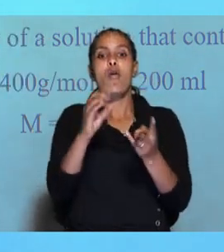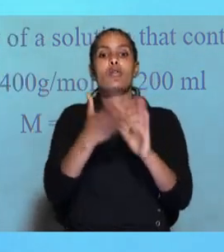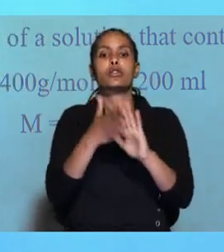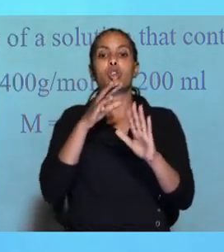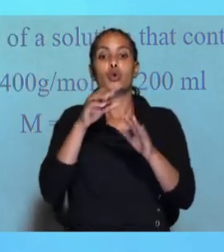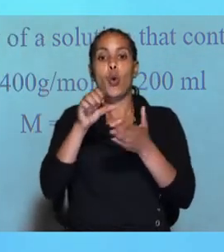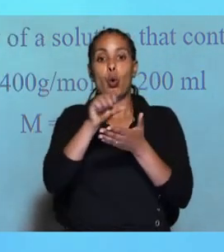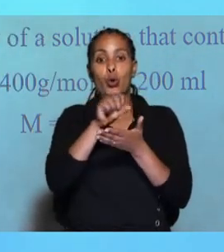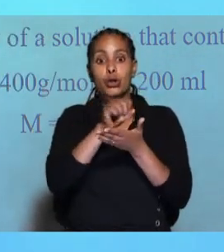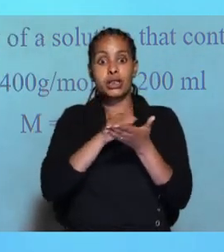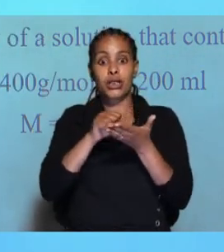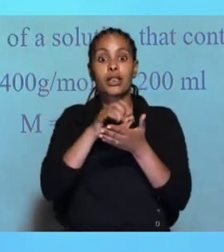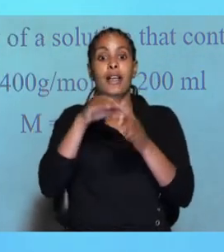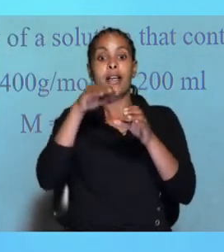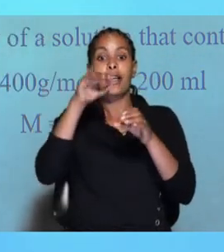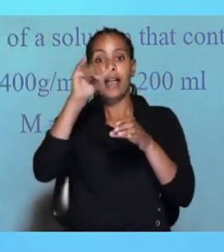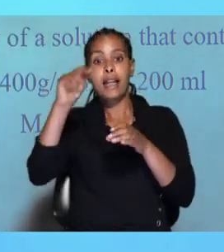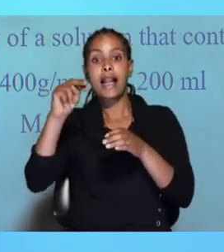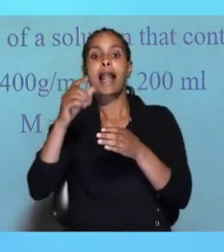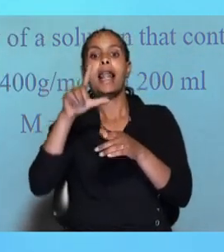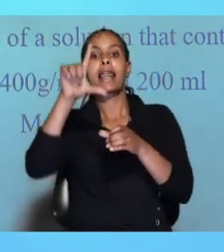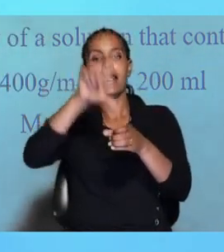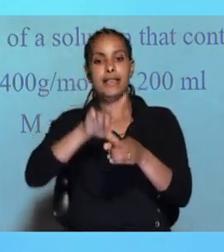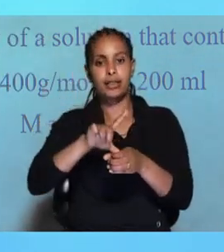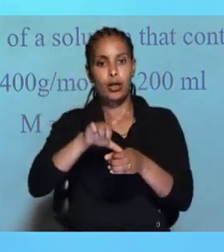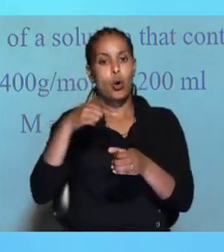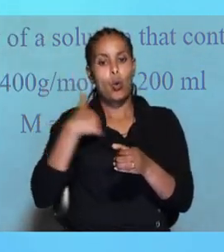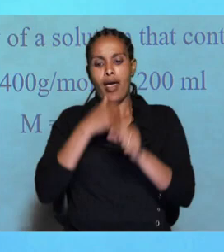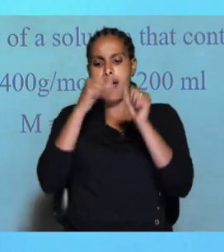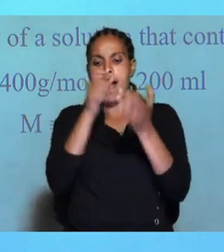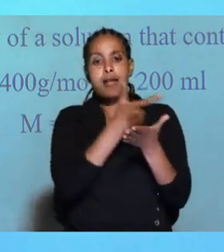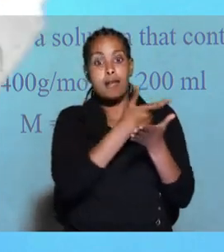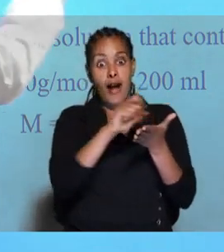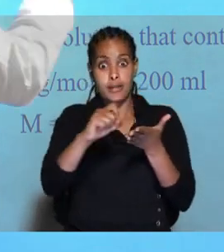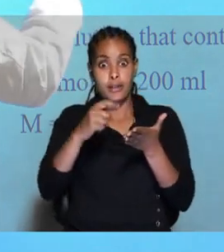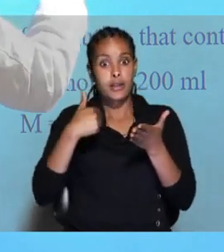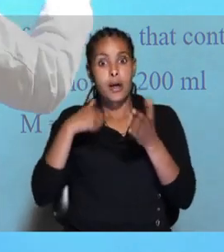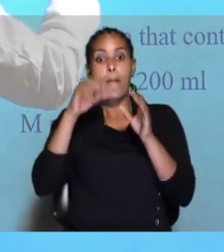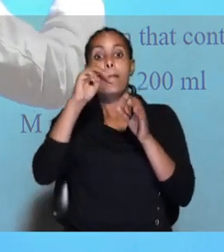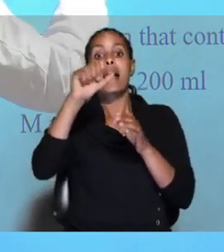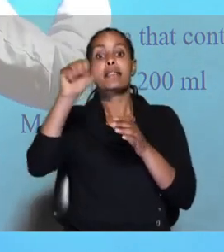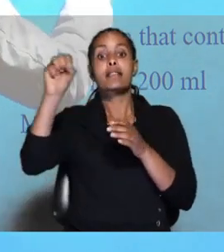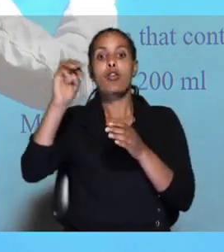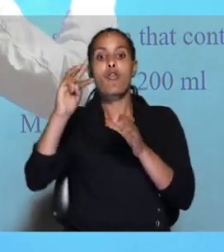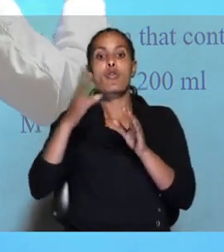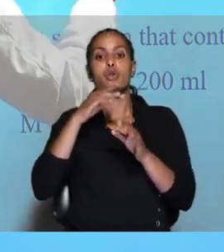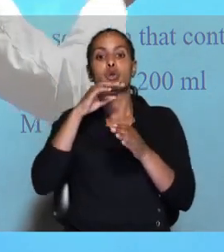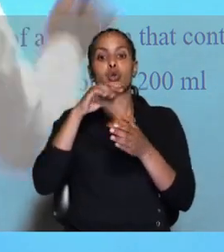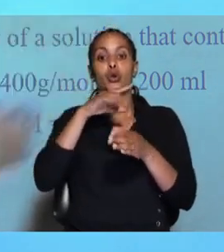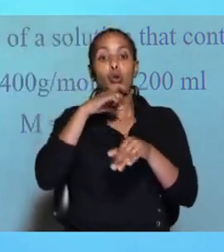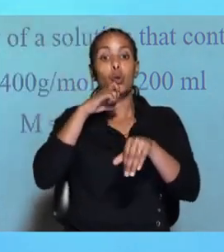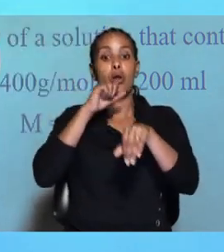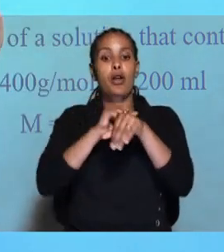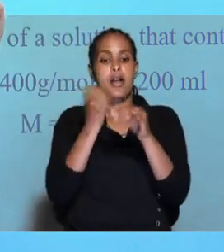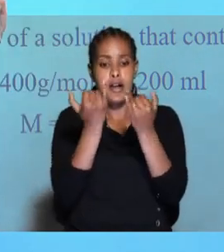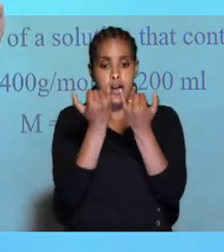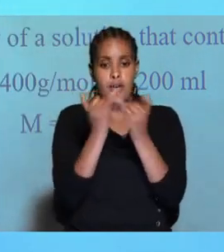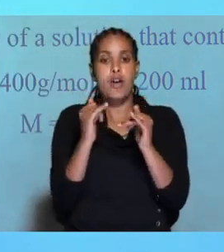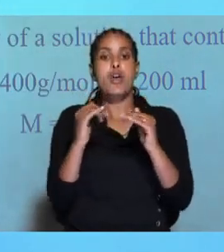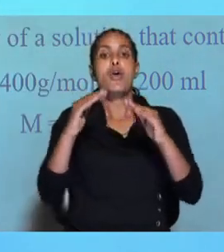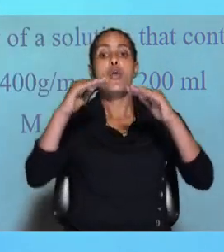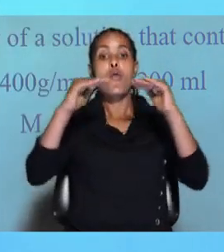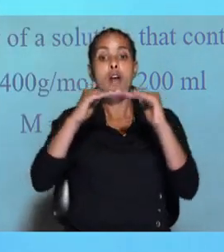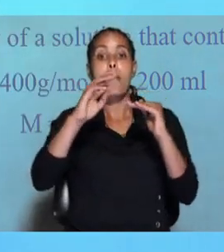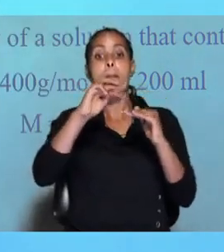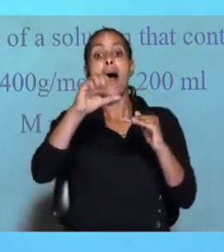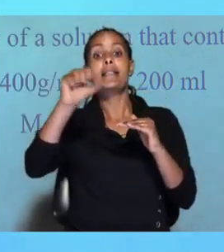the solution in liter. We can write this as mass of the solid divided by